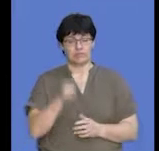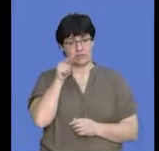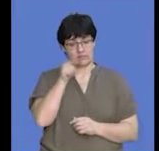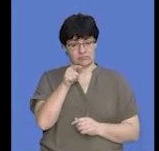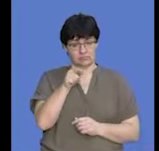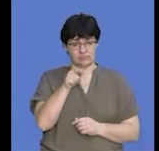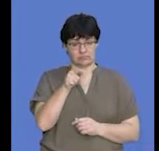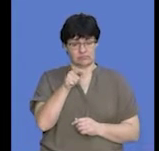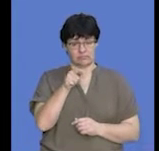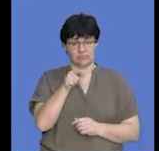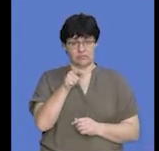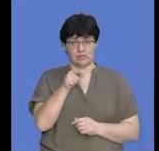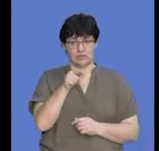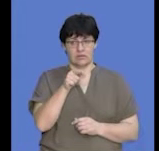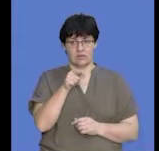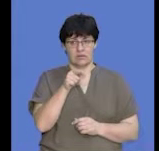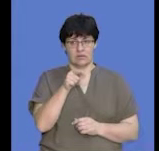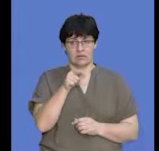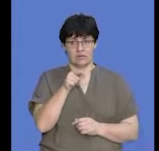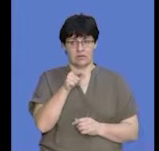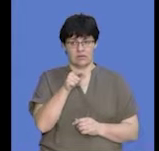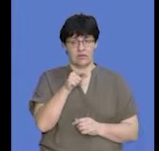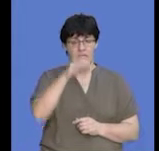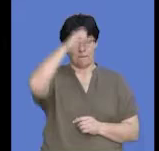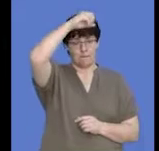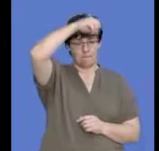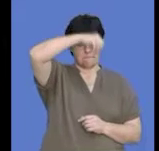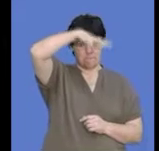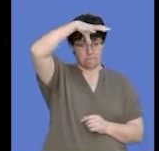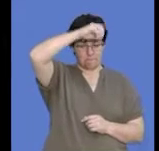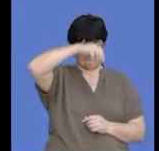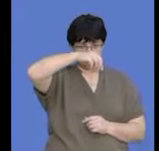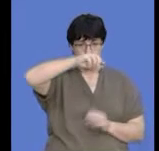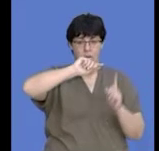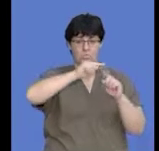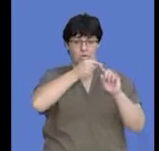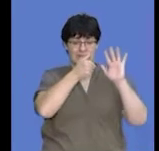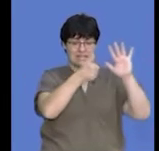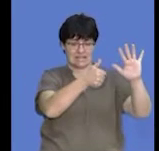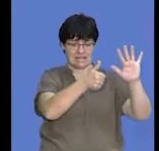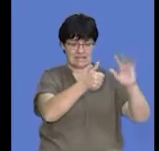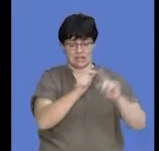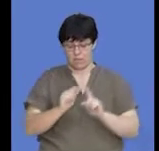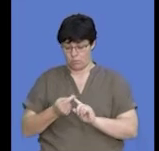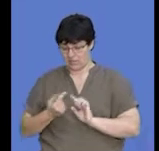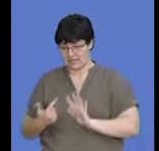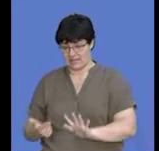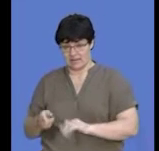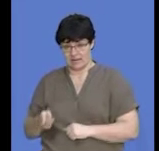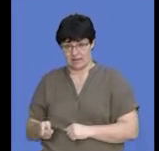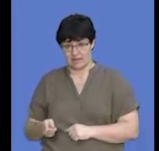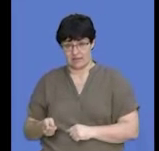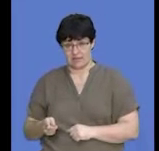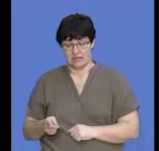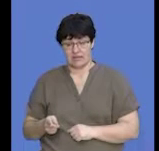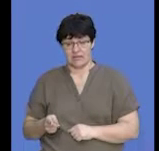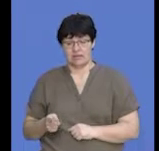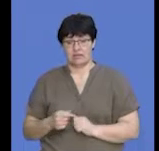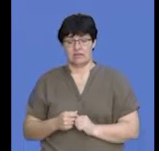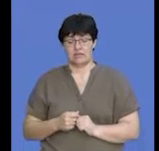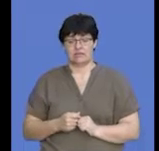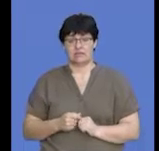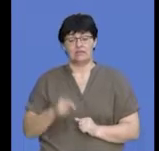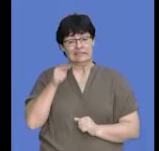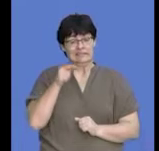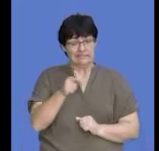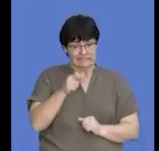my section of the orthophoto map, 0.6 as well as 0.7. And in